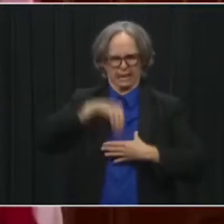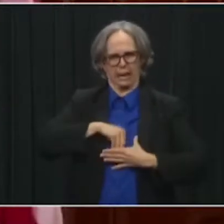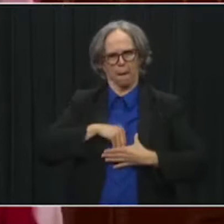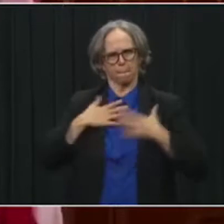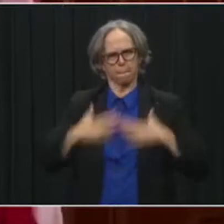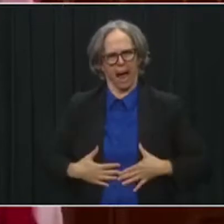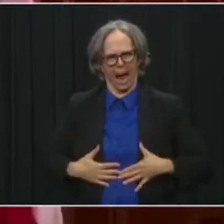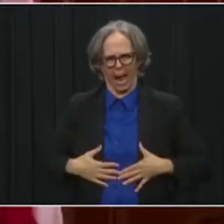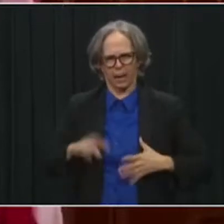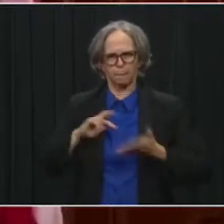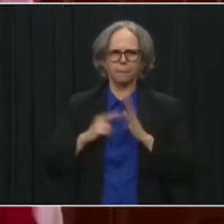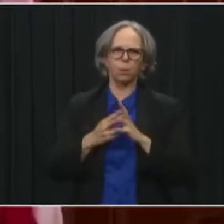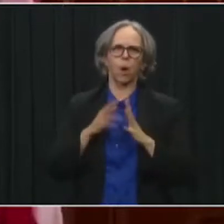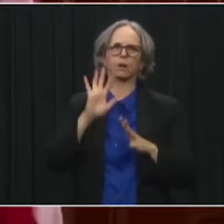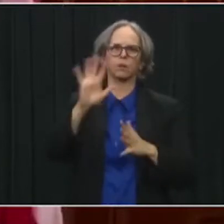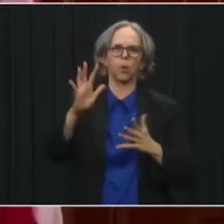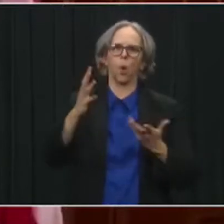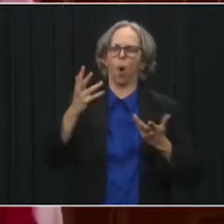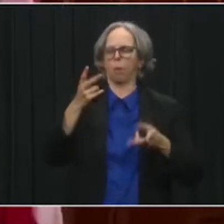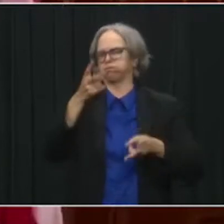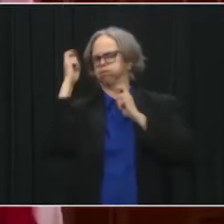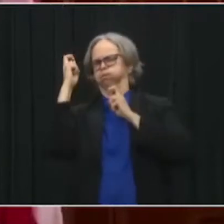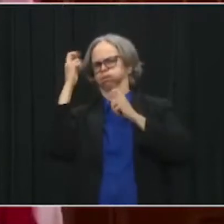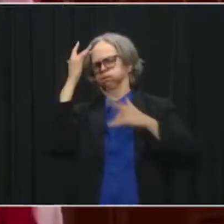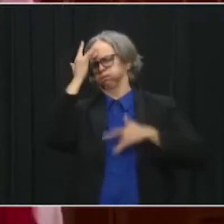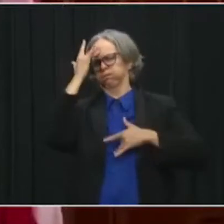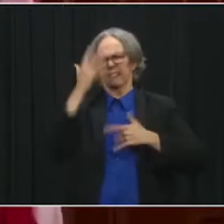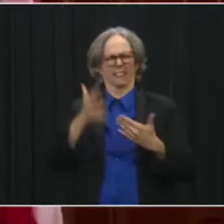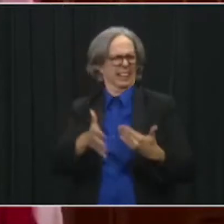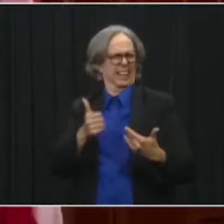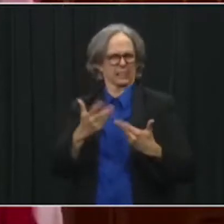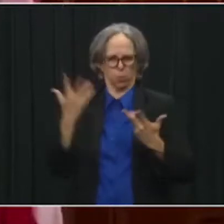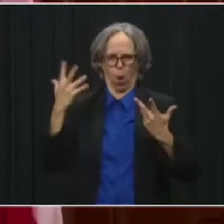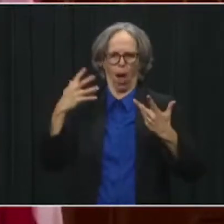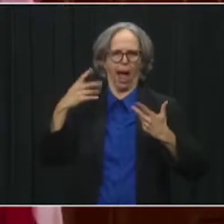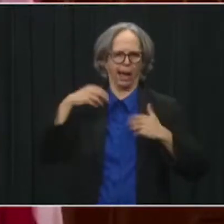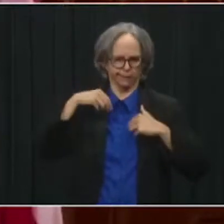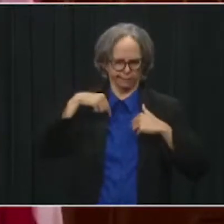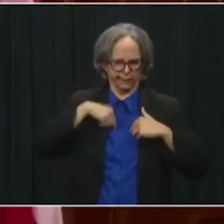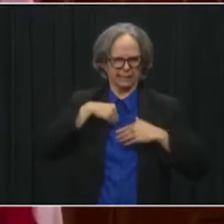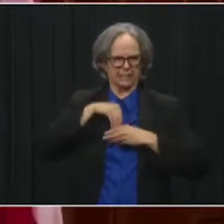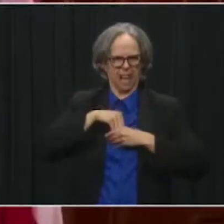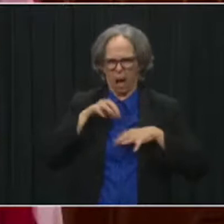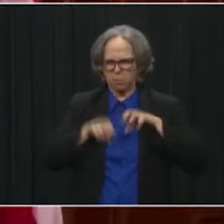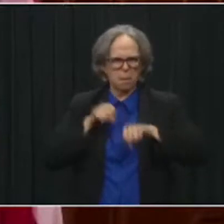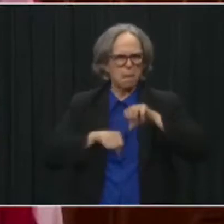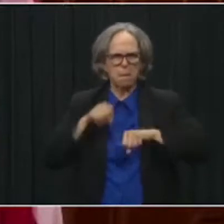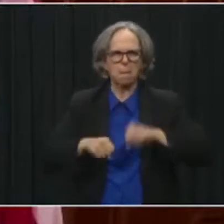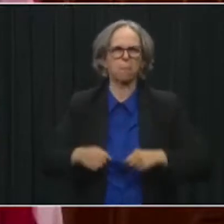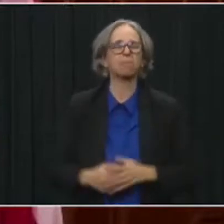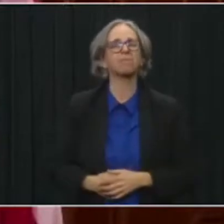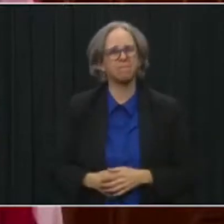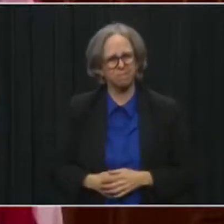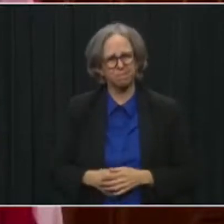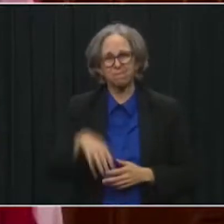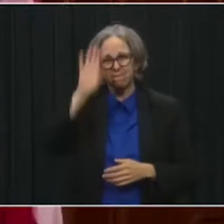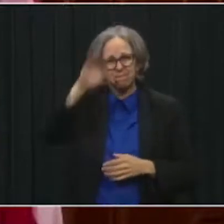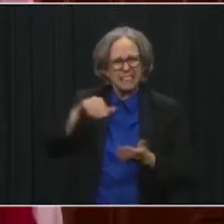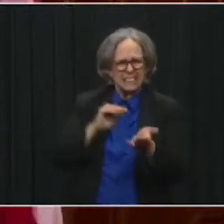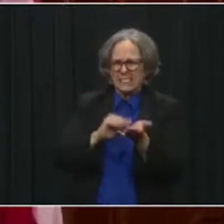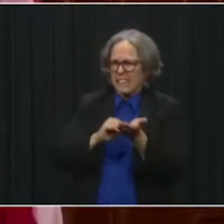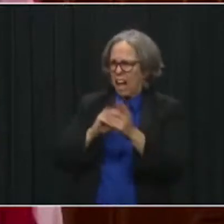sicker quicker. This is one of the observations that some of the doctors have made about our more younger